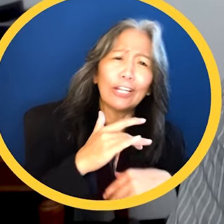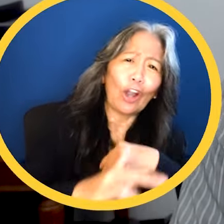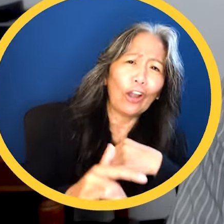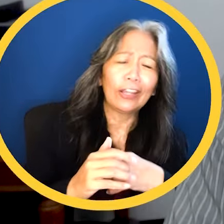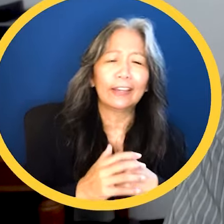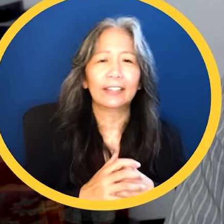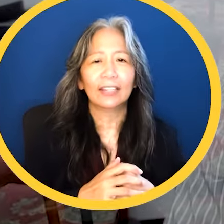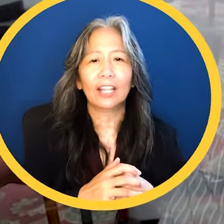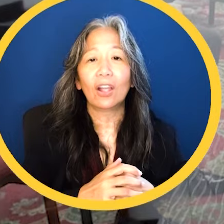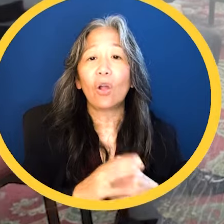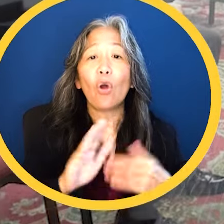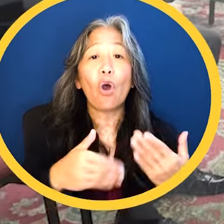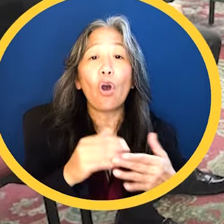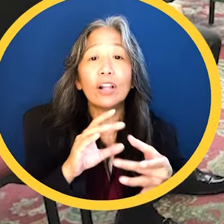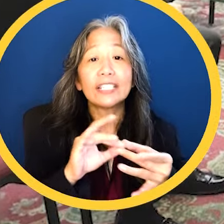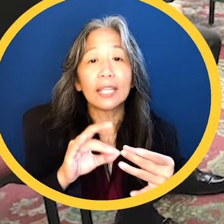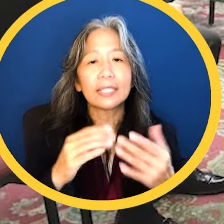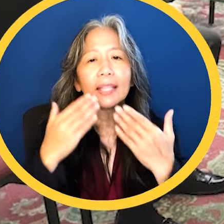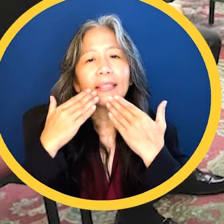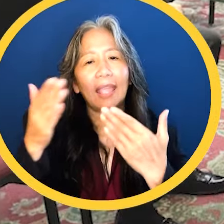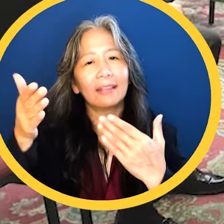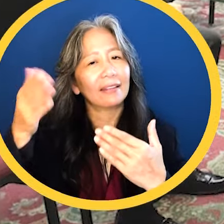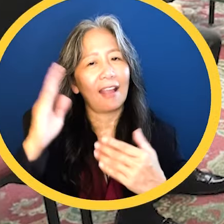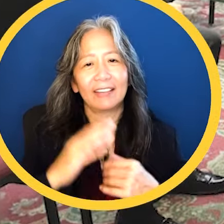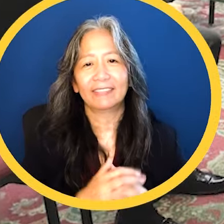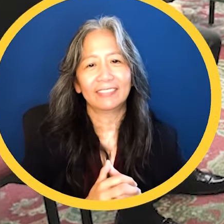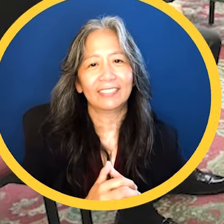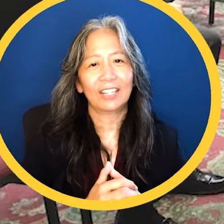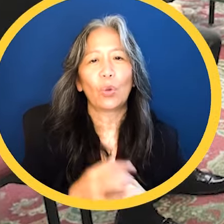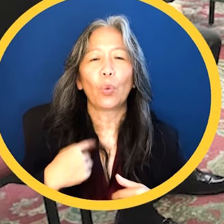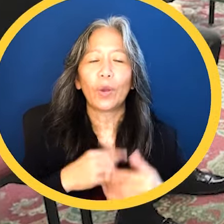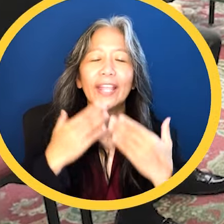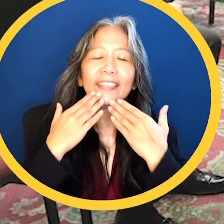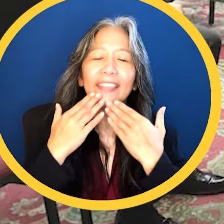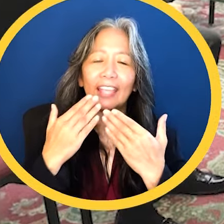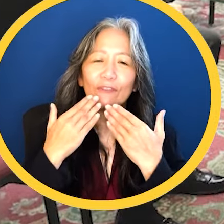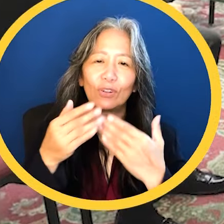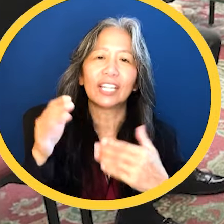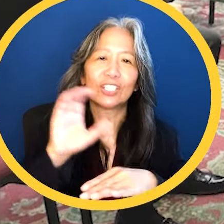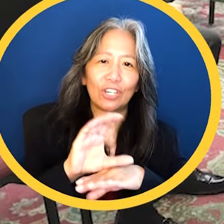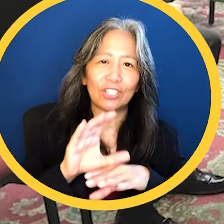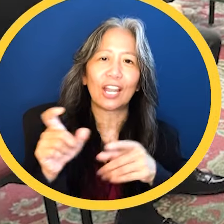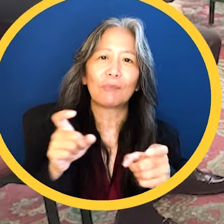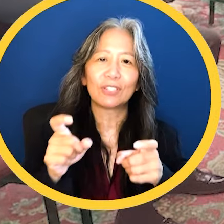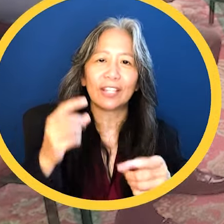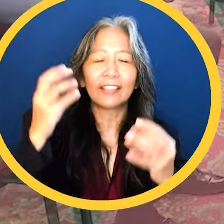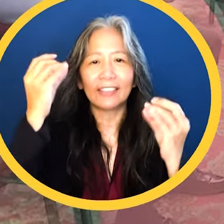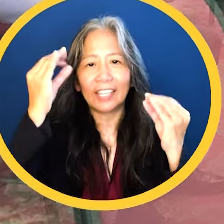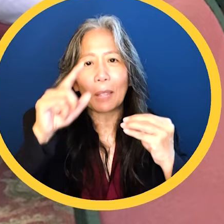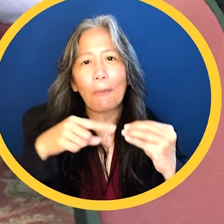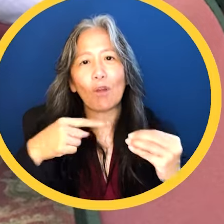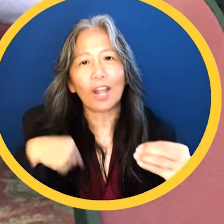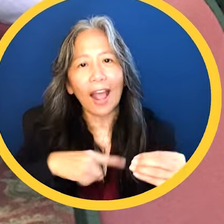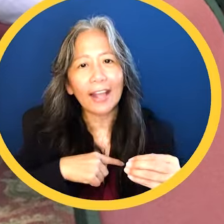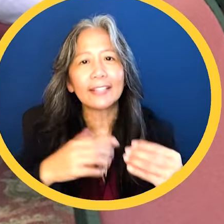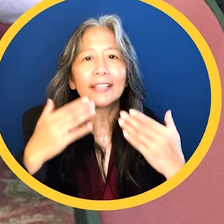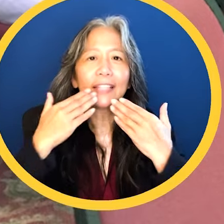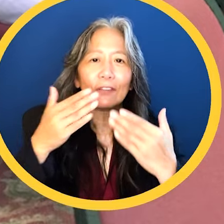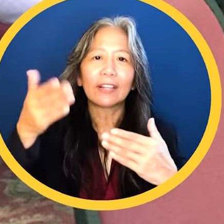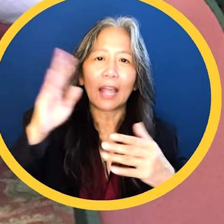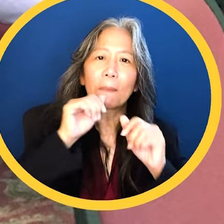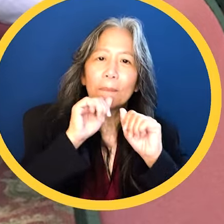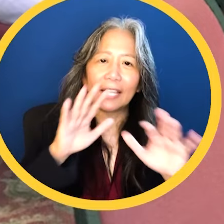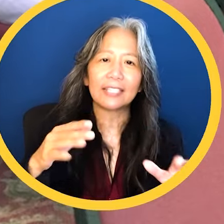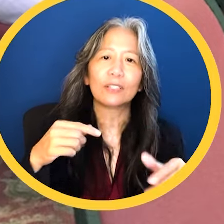this earlier? But all they say is, thank God. Mm. We're so thankful that the church administration is thinking about us. We're